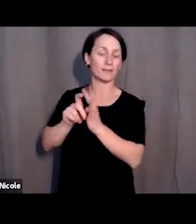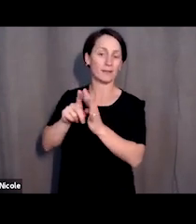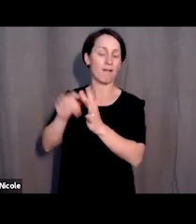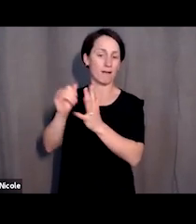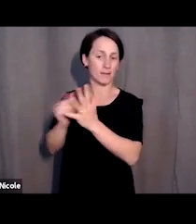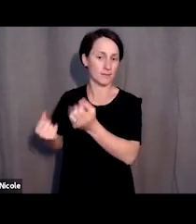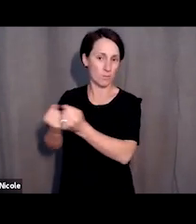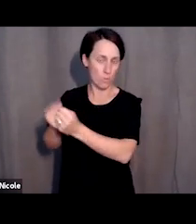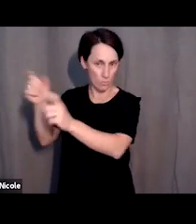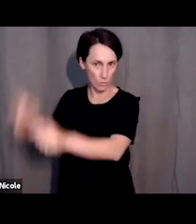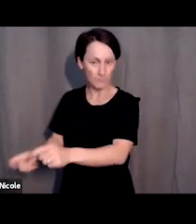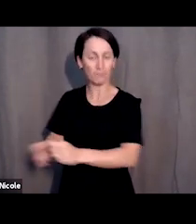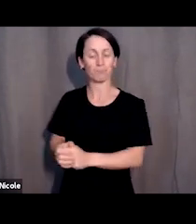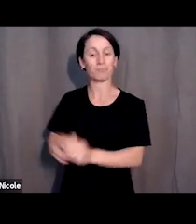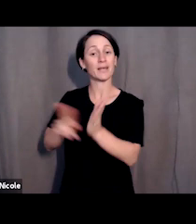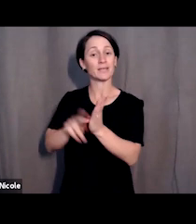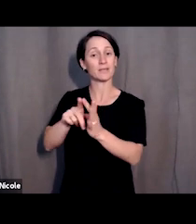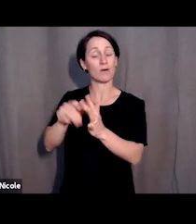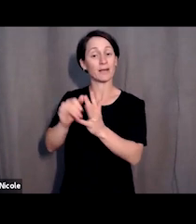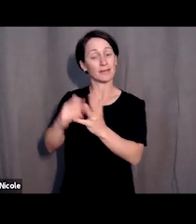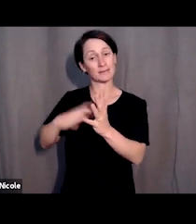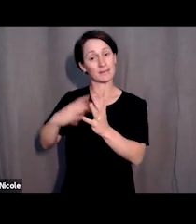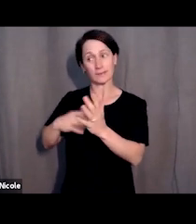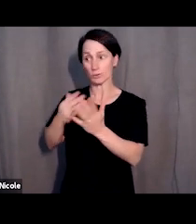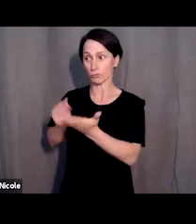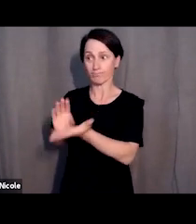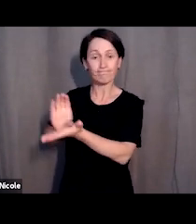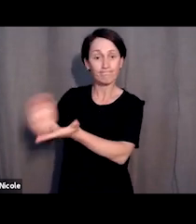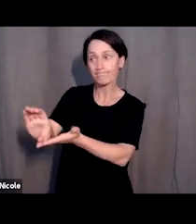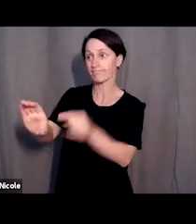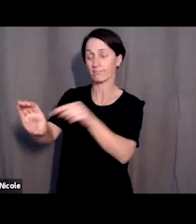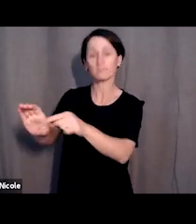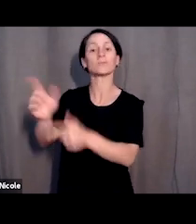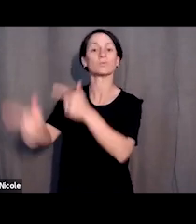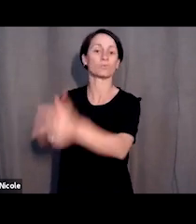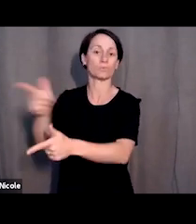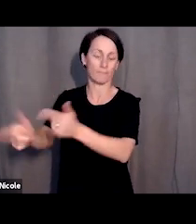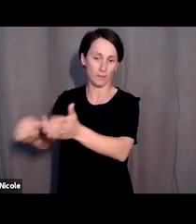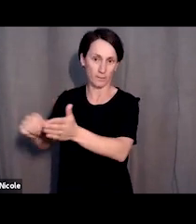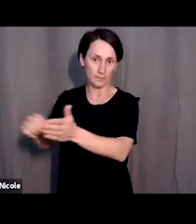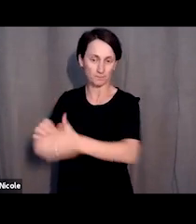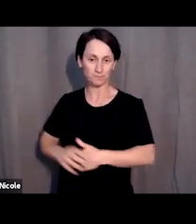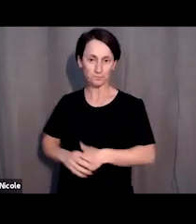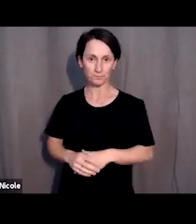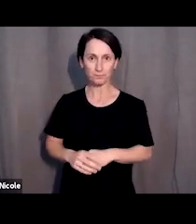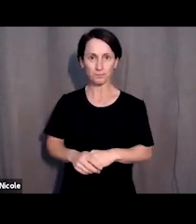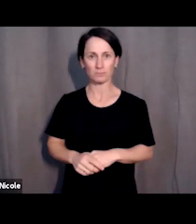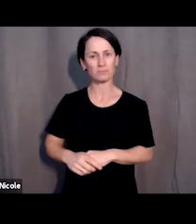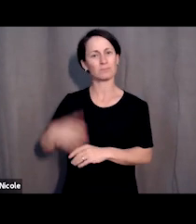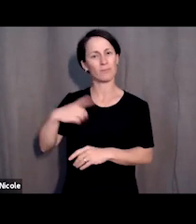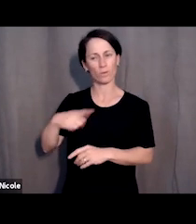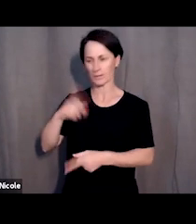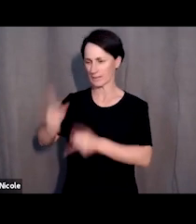to subsidise bus fares and train fares. Sometimes, again, as I talked about a minute ago, their mental illness can make